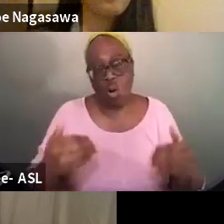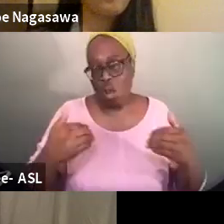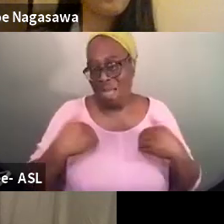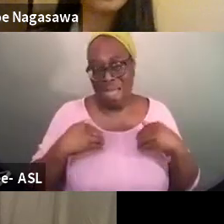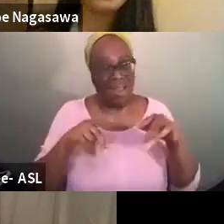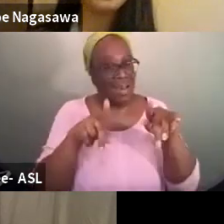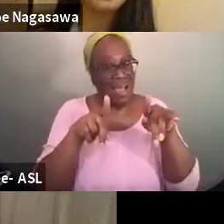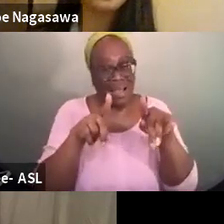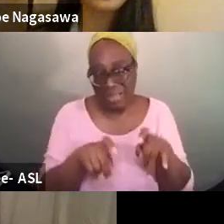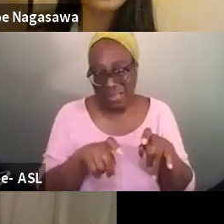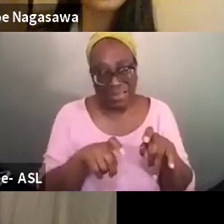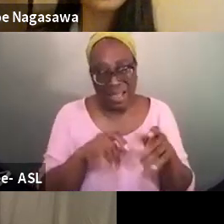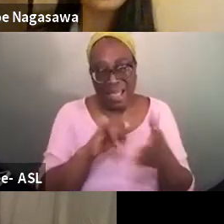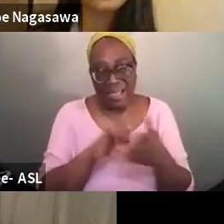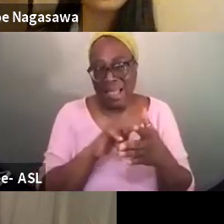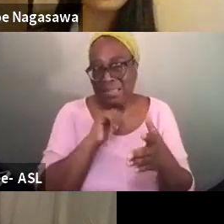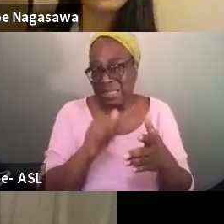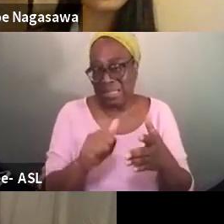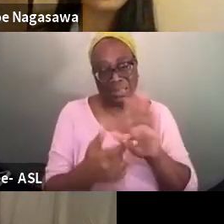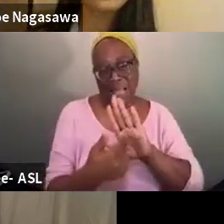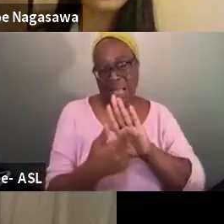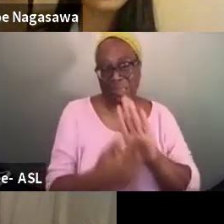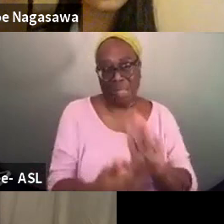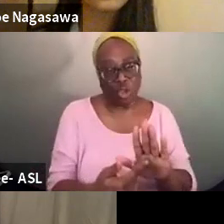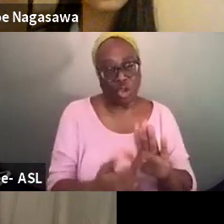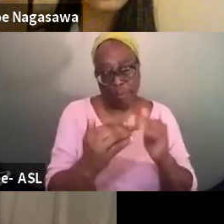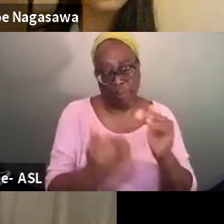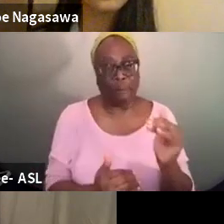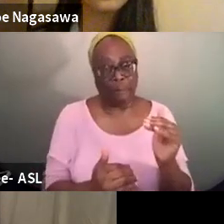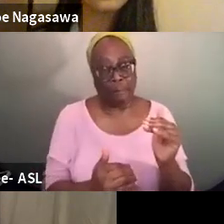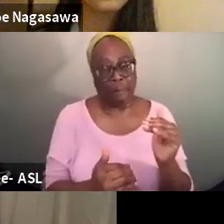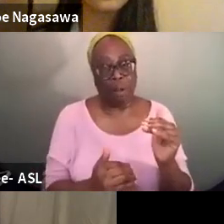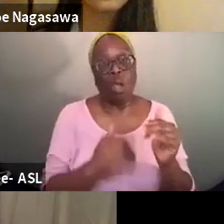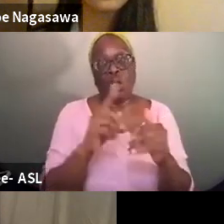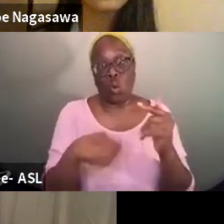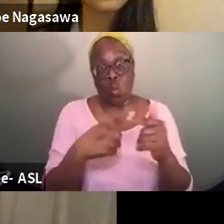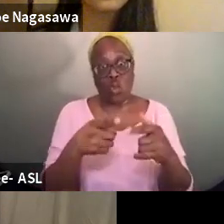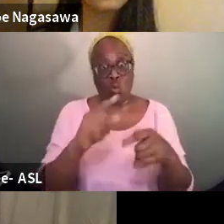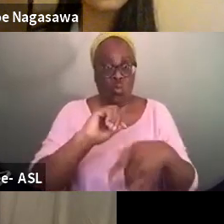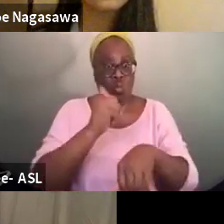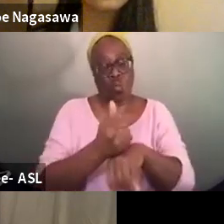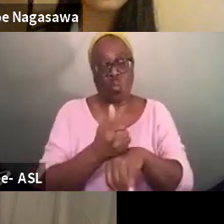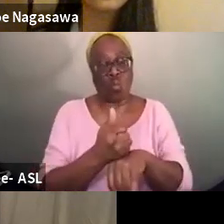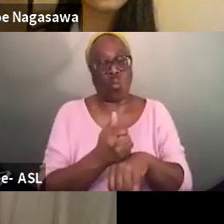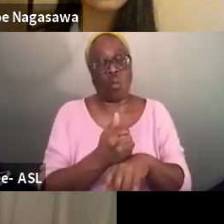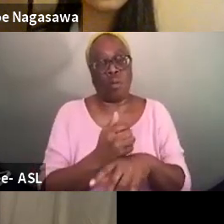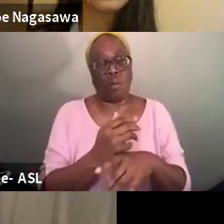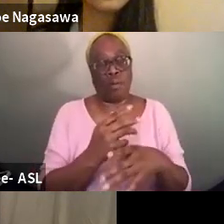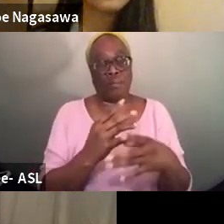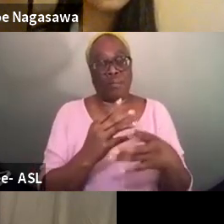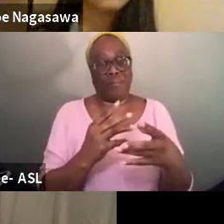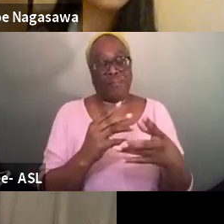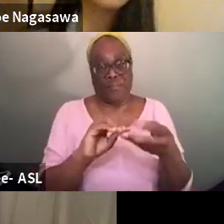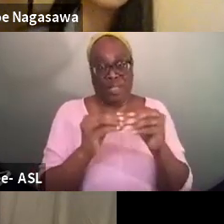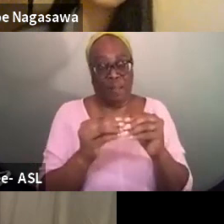talking about. And so when you set a cut score for eligibility, as we saw with Dr.